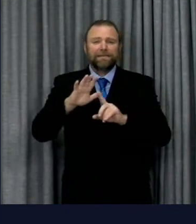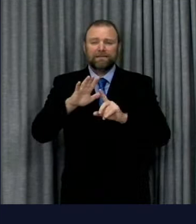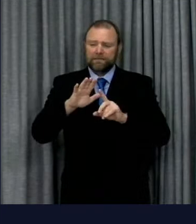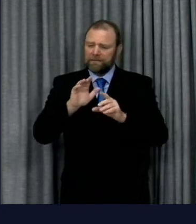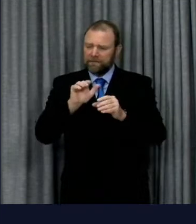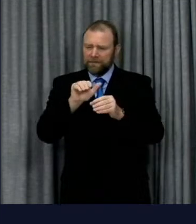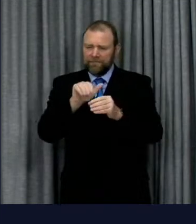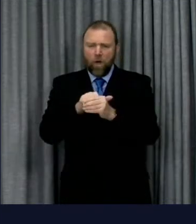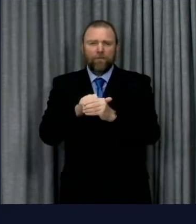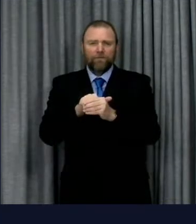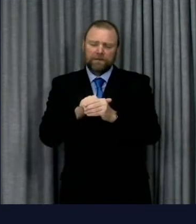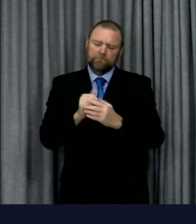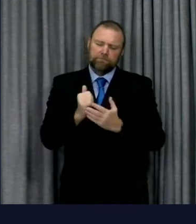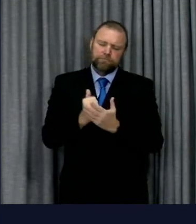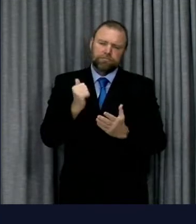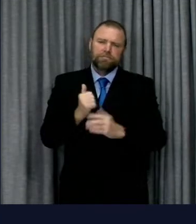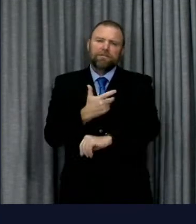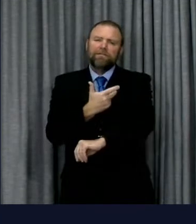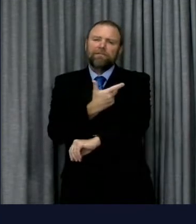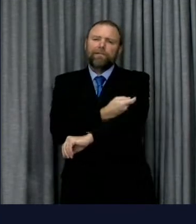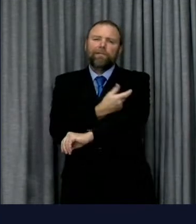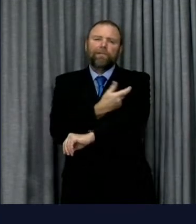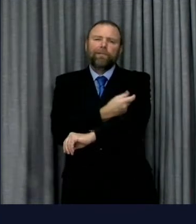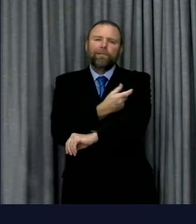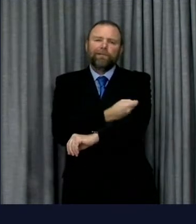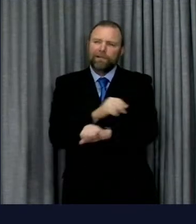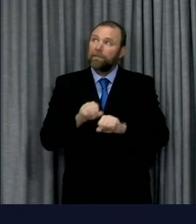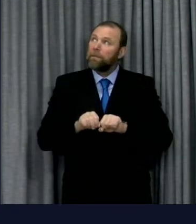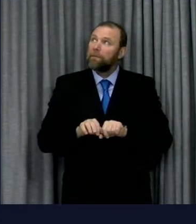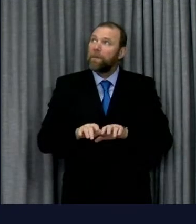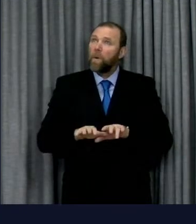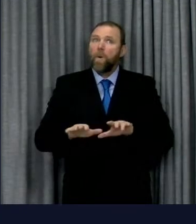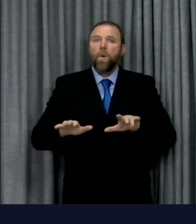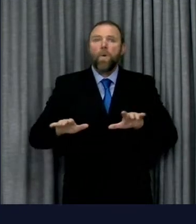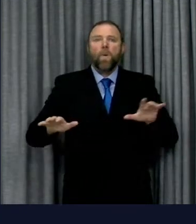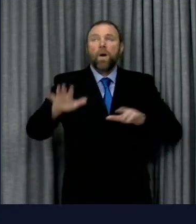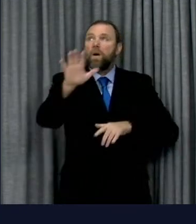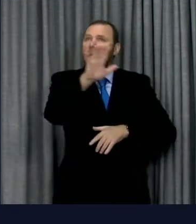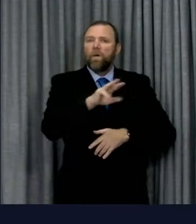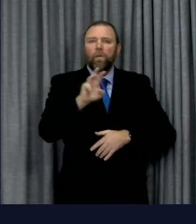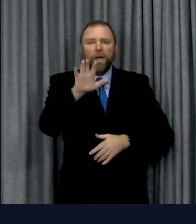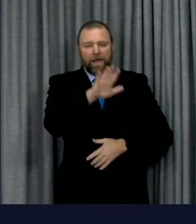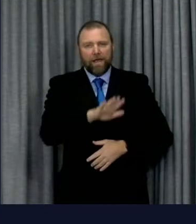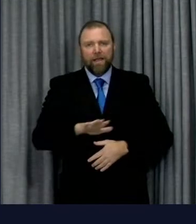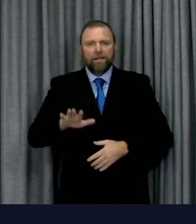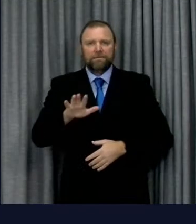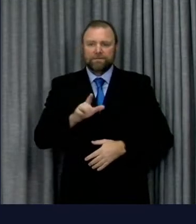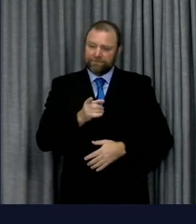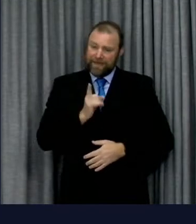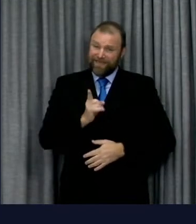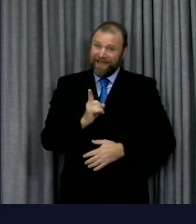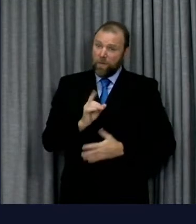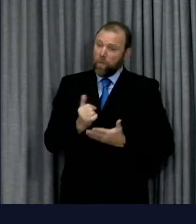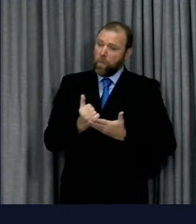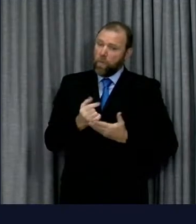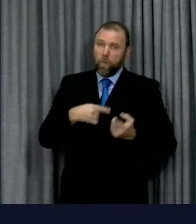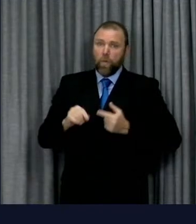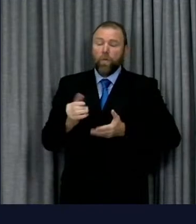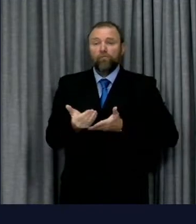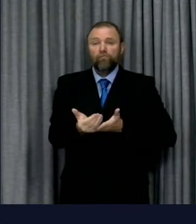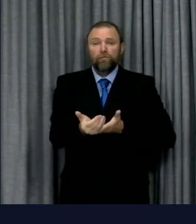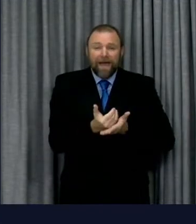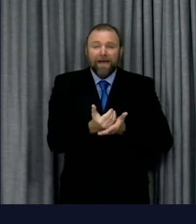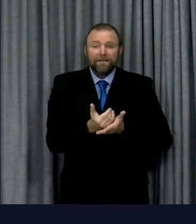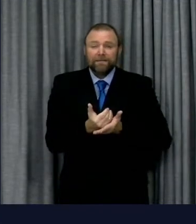the fantastic vaccination programme, which has done so much to boost our protection against